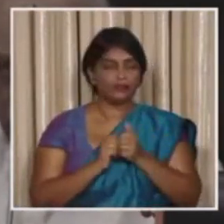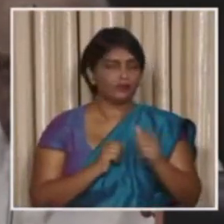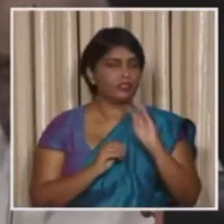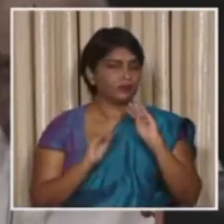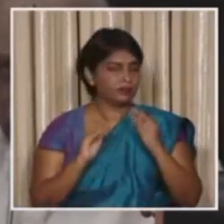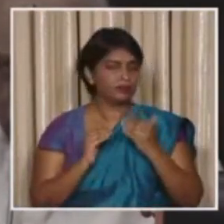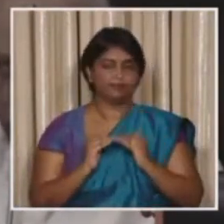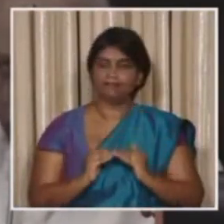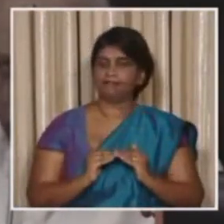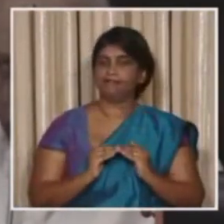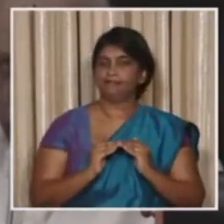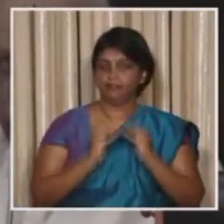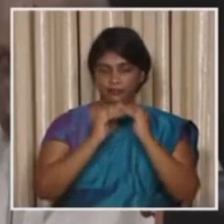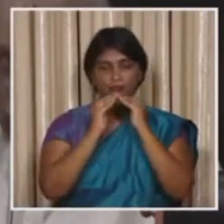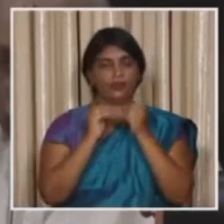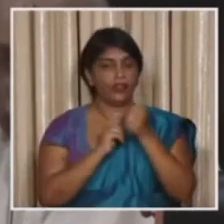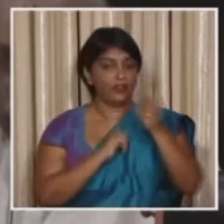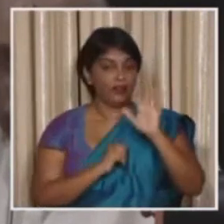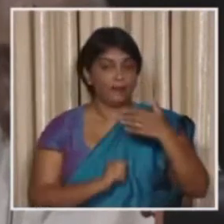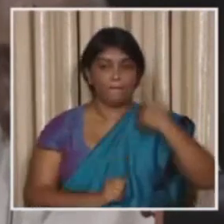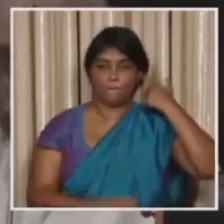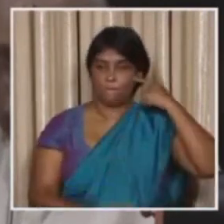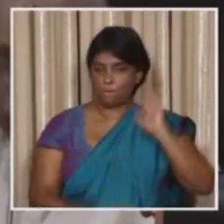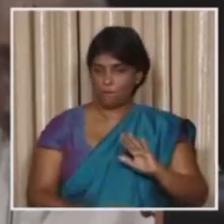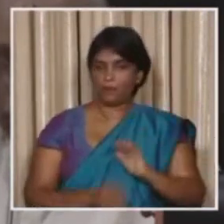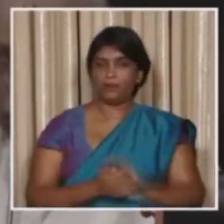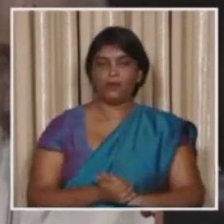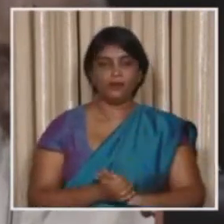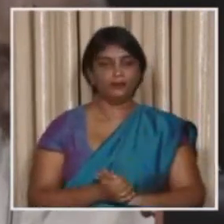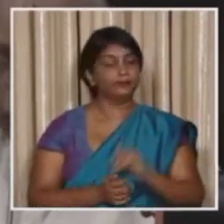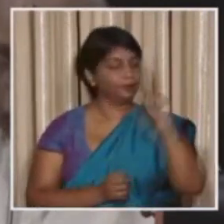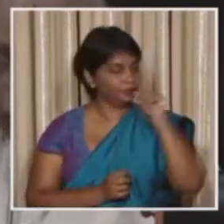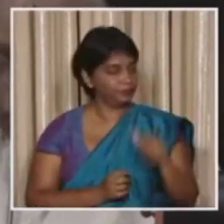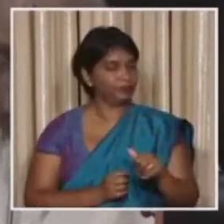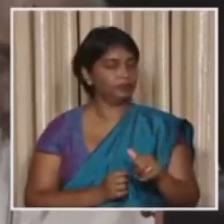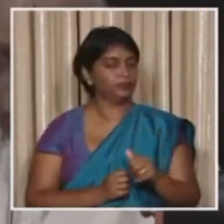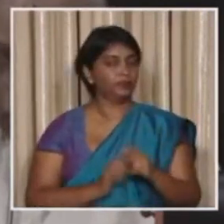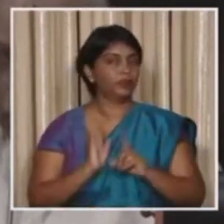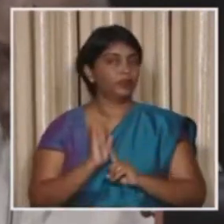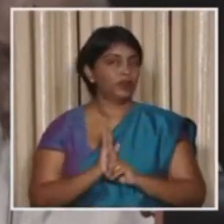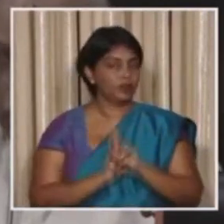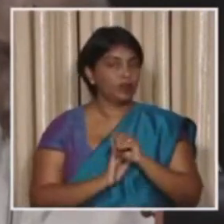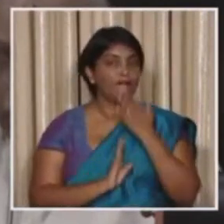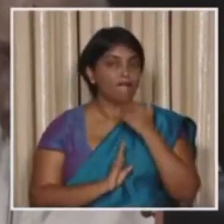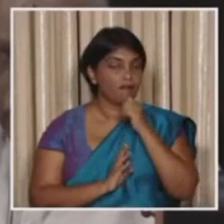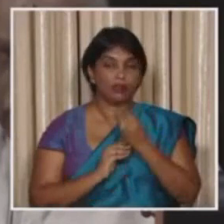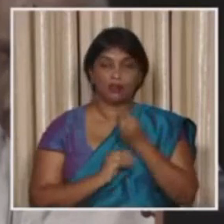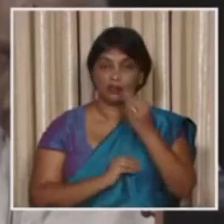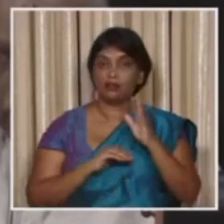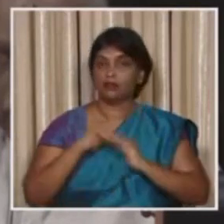Additionally, the Water to the North program compromised the development of various waterways. In this context, the government has already approved